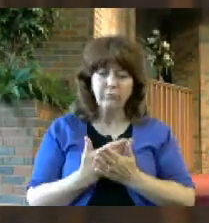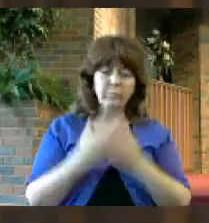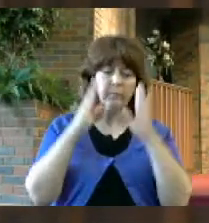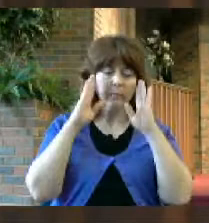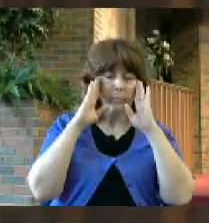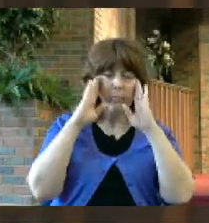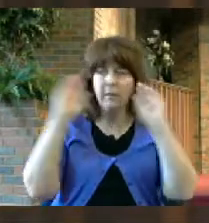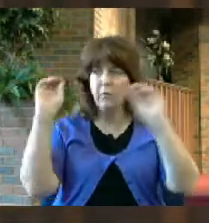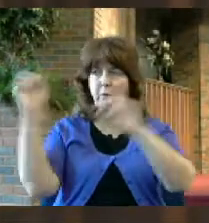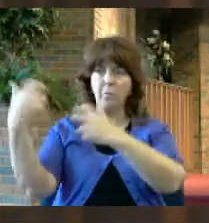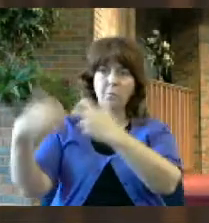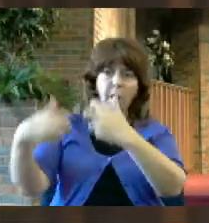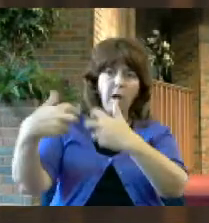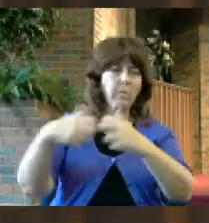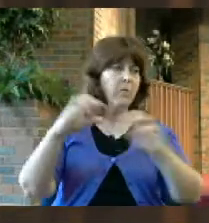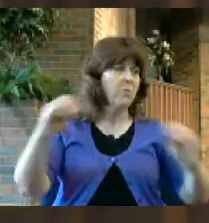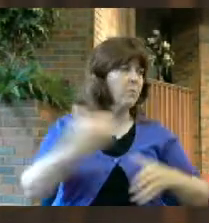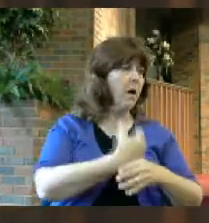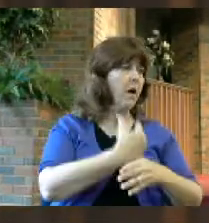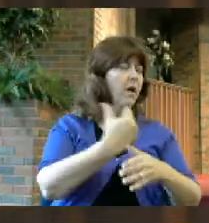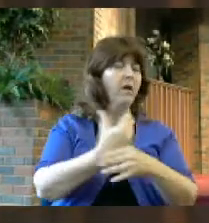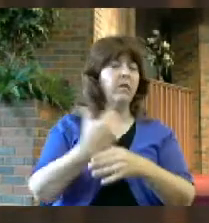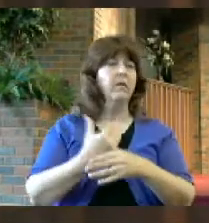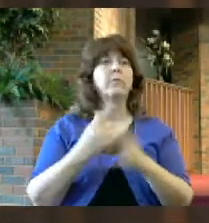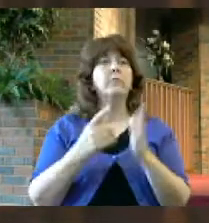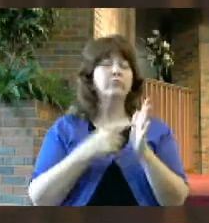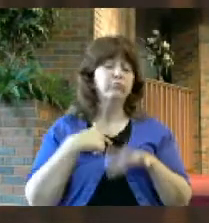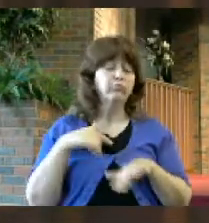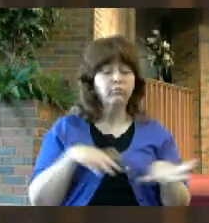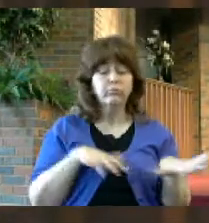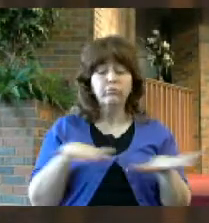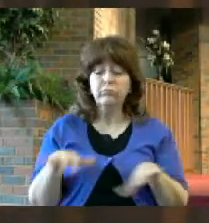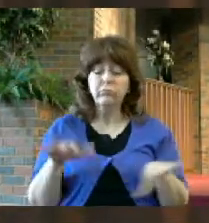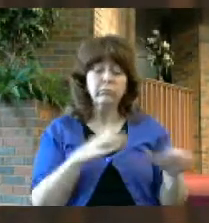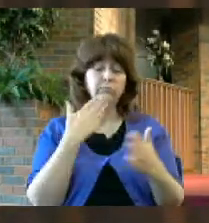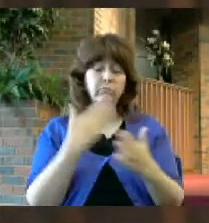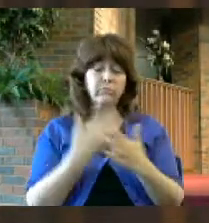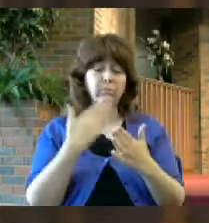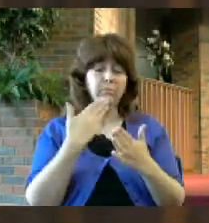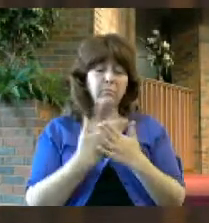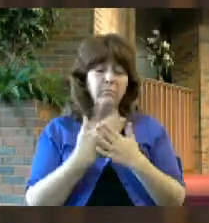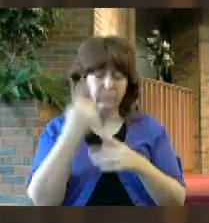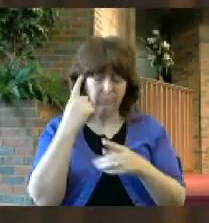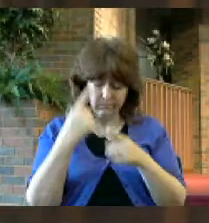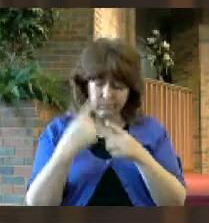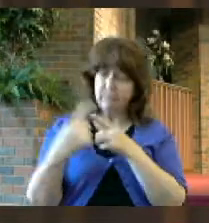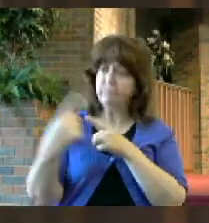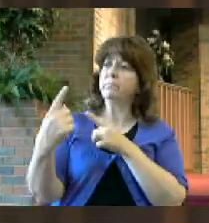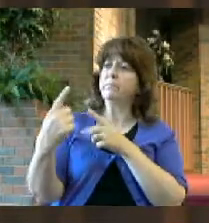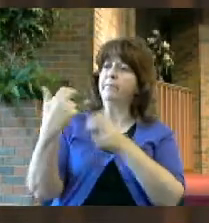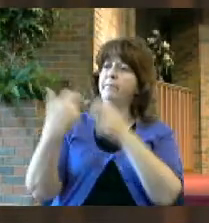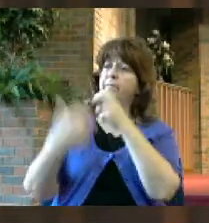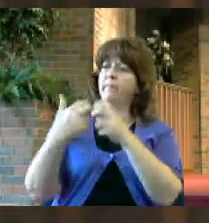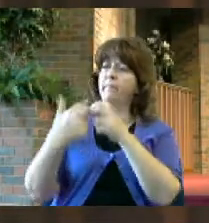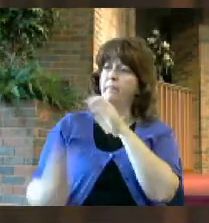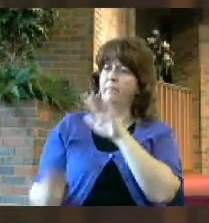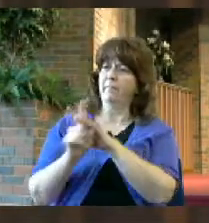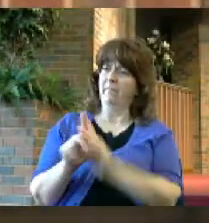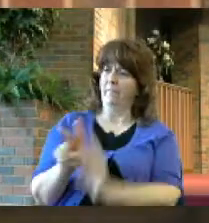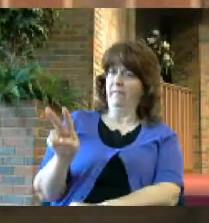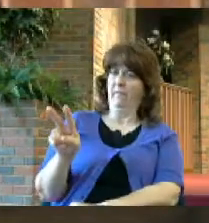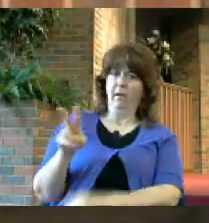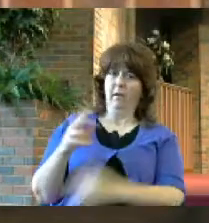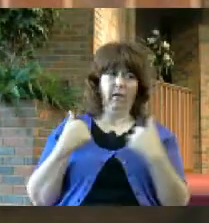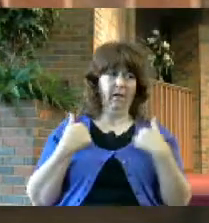it sometimes comes as a surprise when people find difficulties or have trouble in life and they say, what did I do to deserve